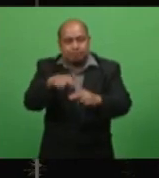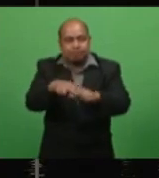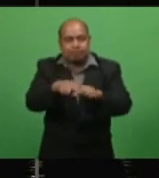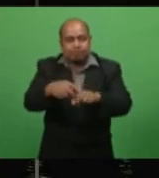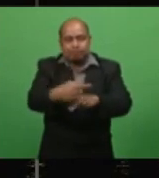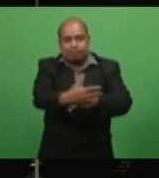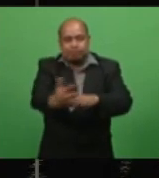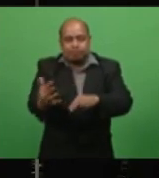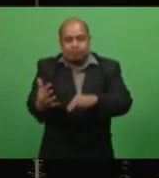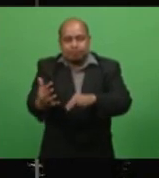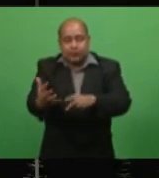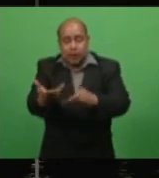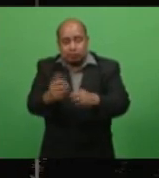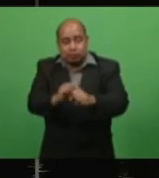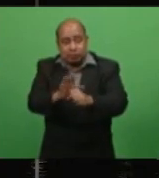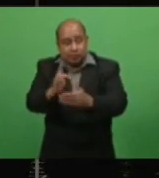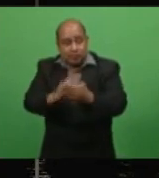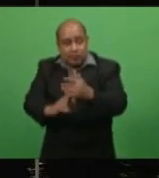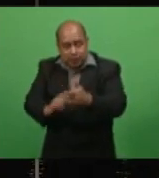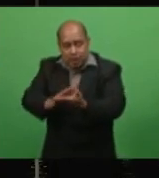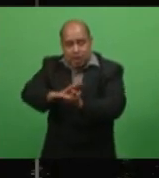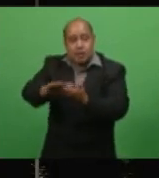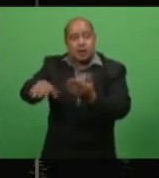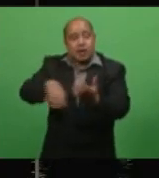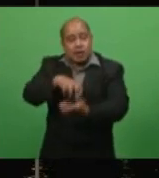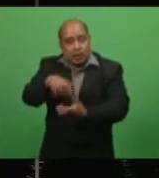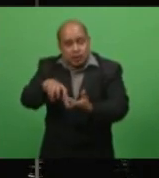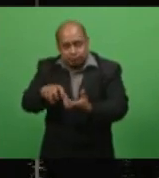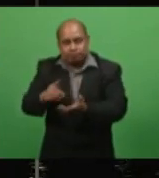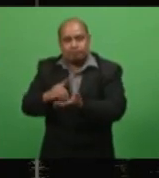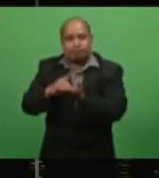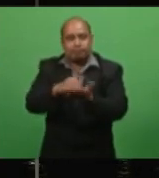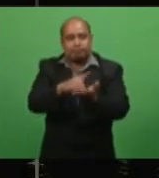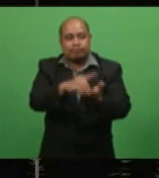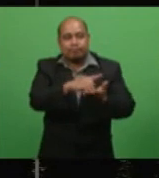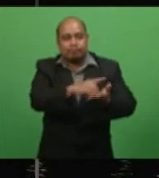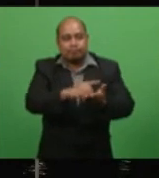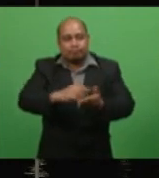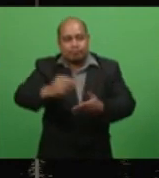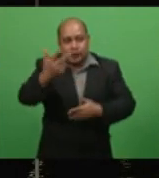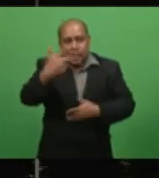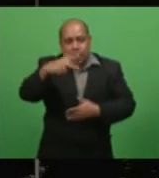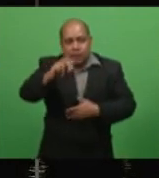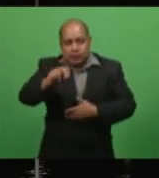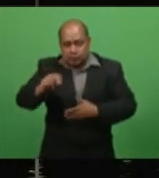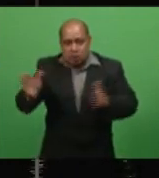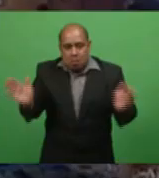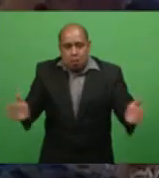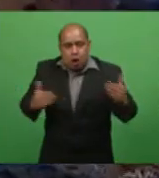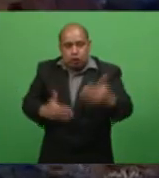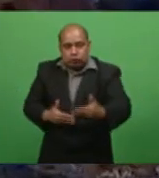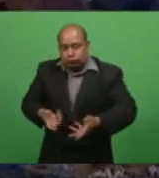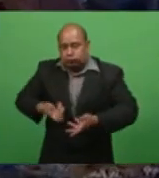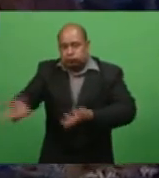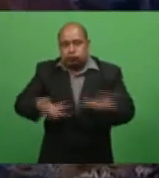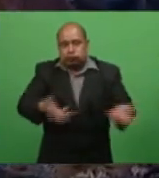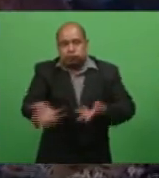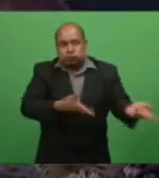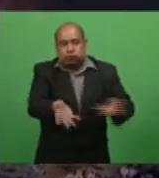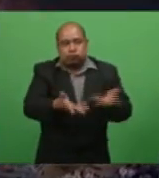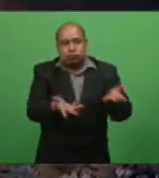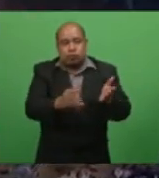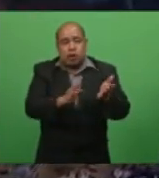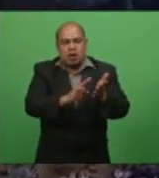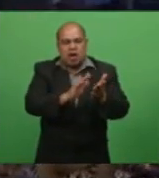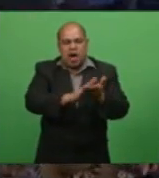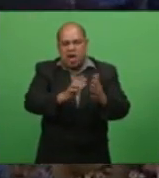pandemic. It donated over 80 cartons of food supplies to SODELPA village on Malolo Island. General Manager Sanjay